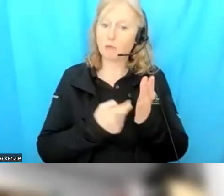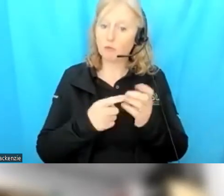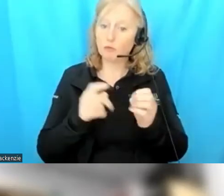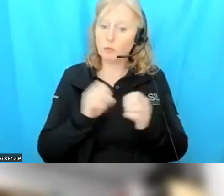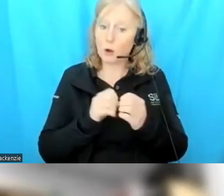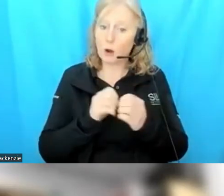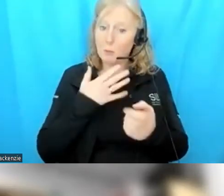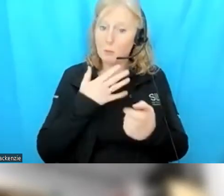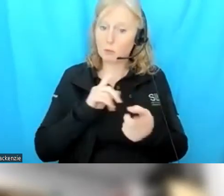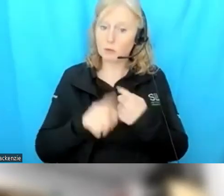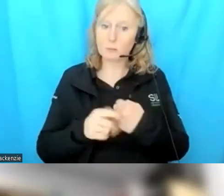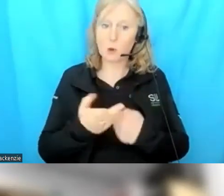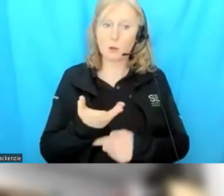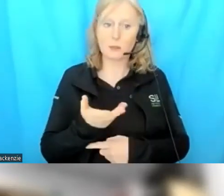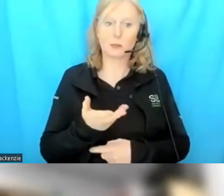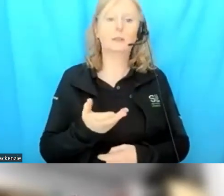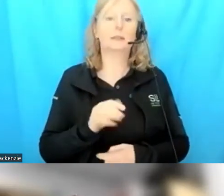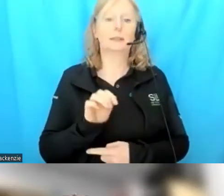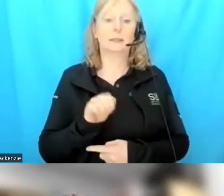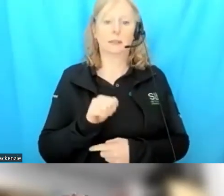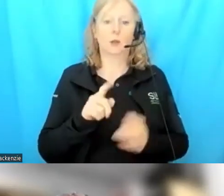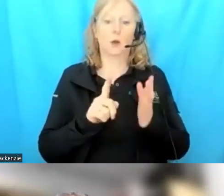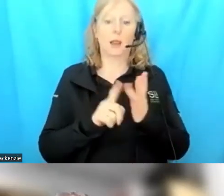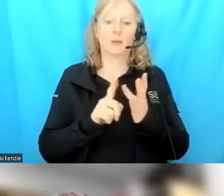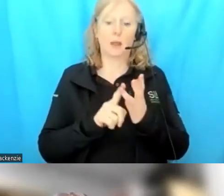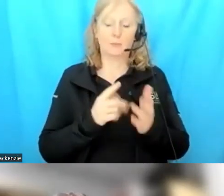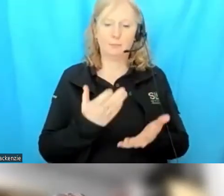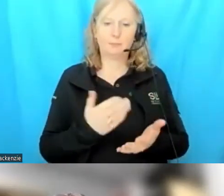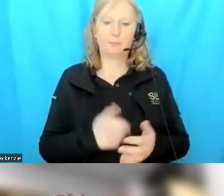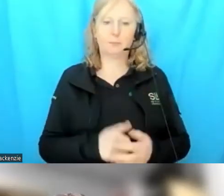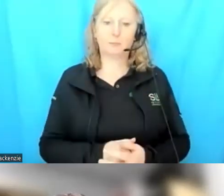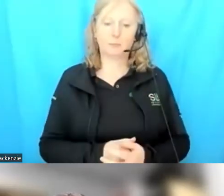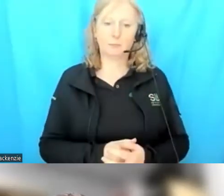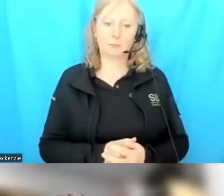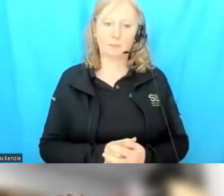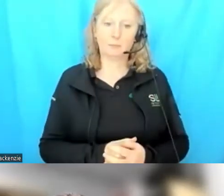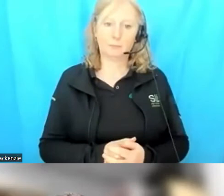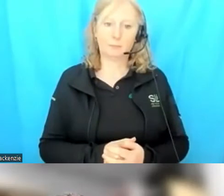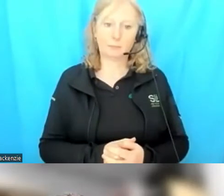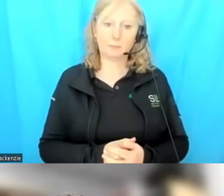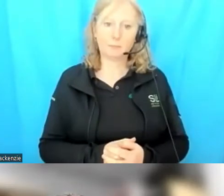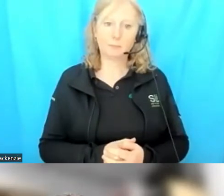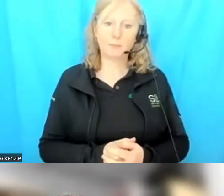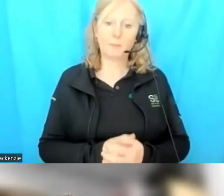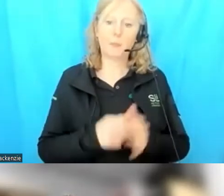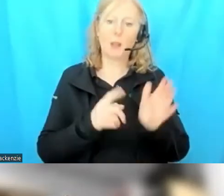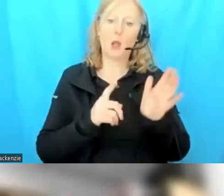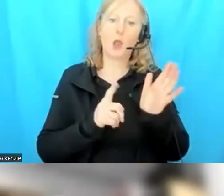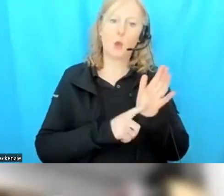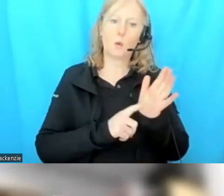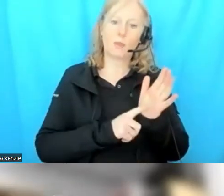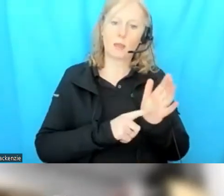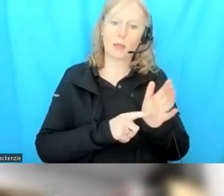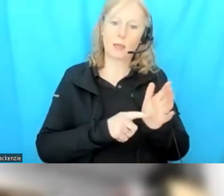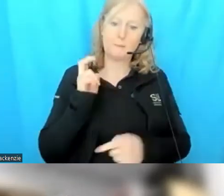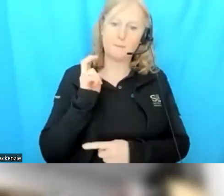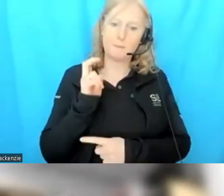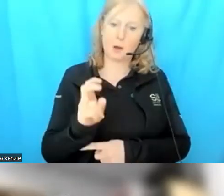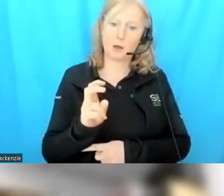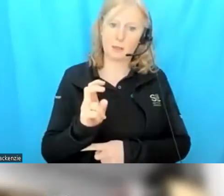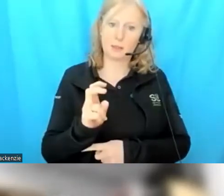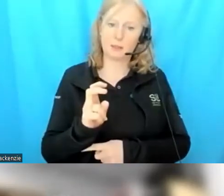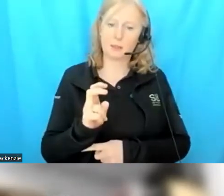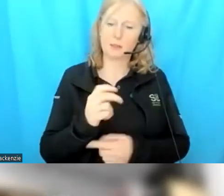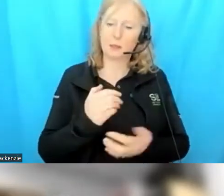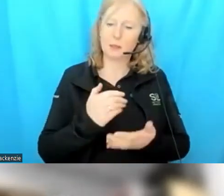perspective? Yeah, sure. I mean, so within Loathing in Buses, it's kind of part of our disability